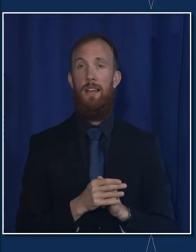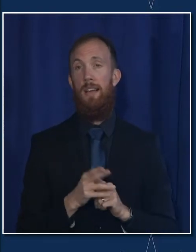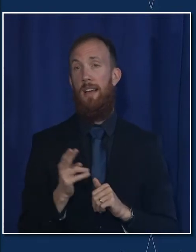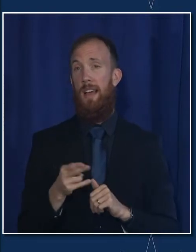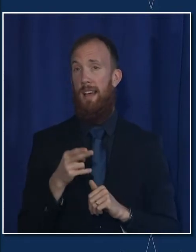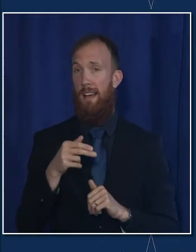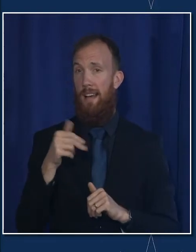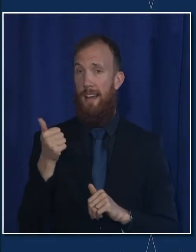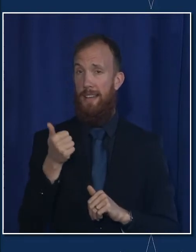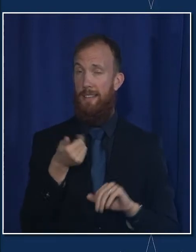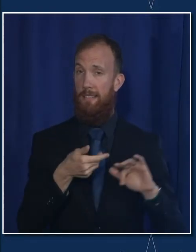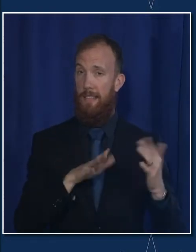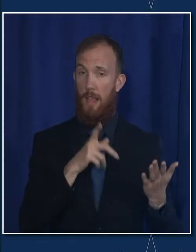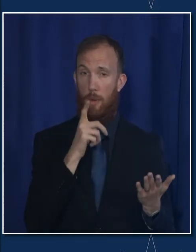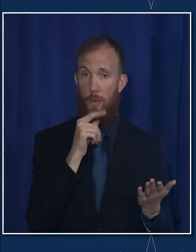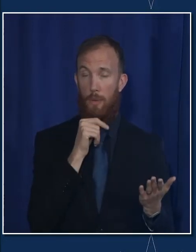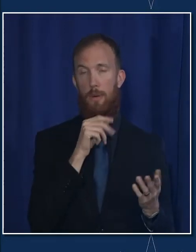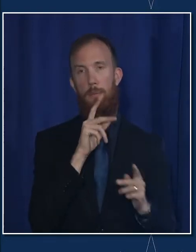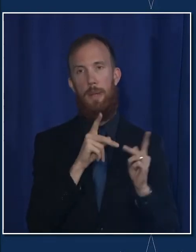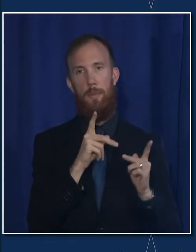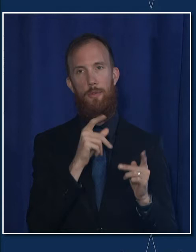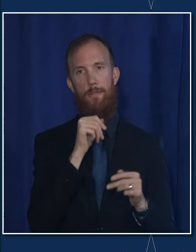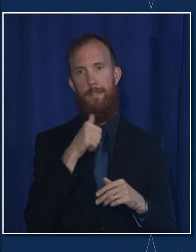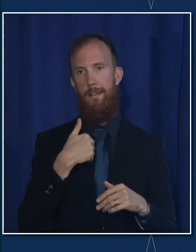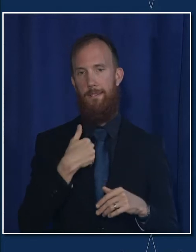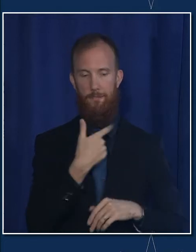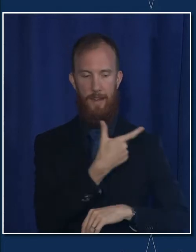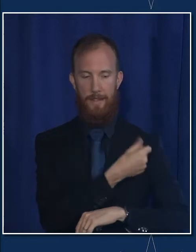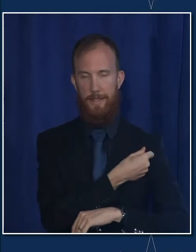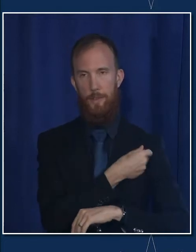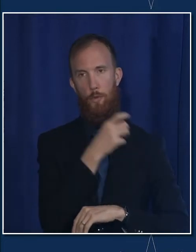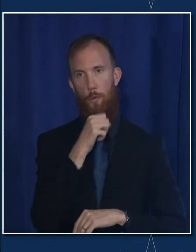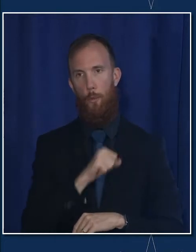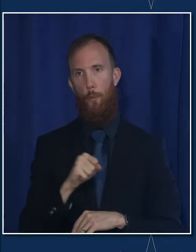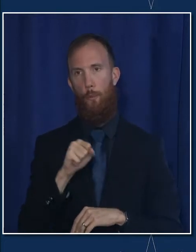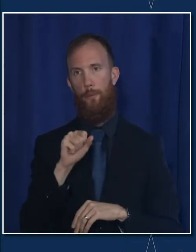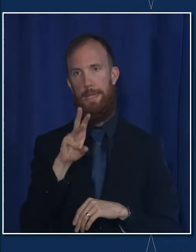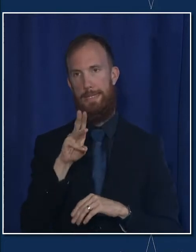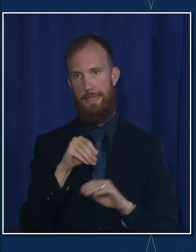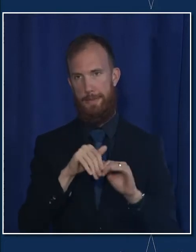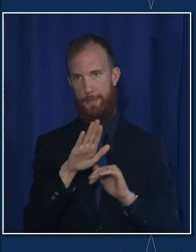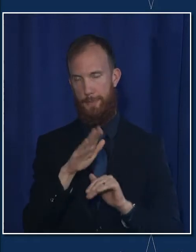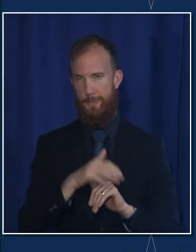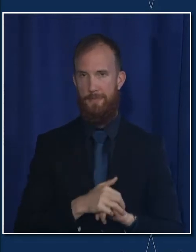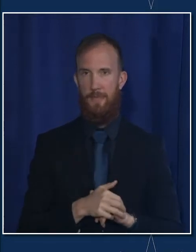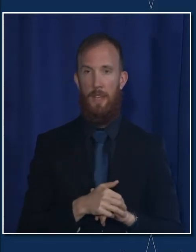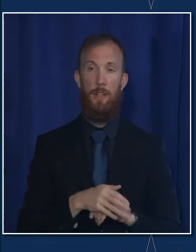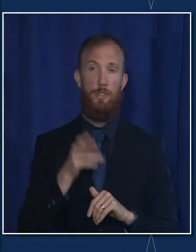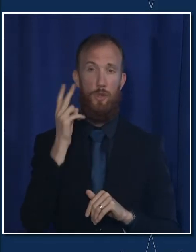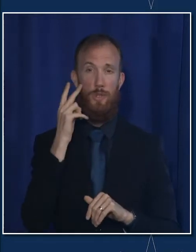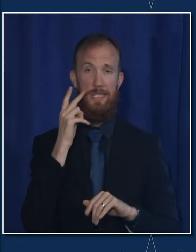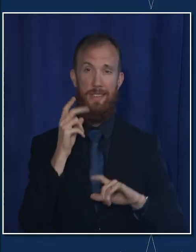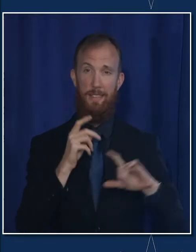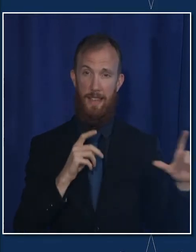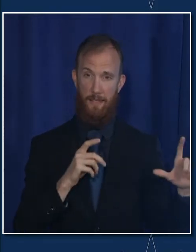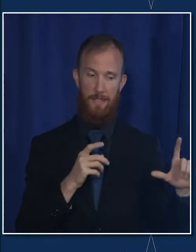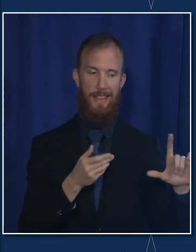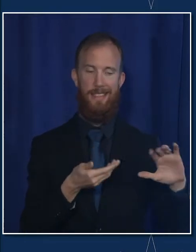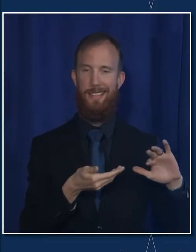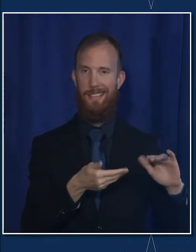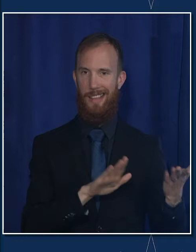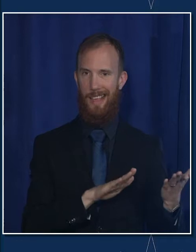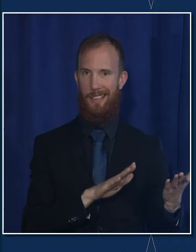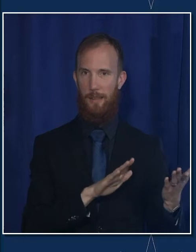hospitalization, is among unvaccinated Chicagoans age 60 and over. On the left, you see what our death rates look like by age. So